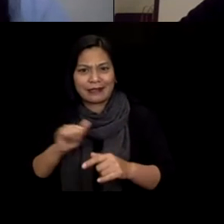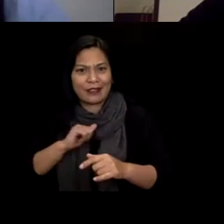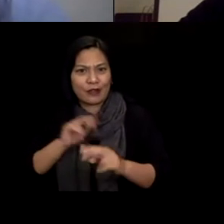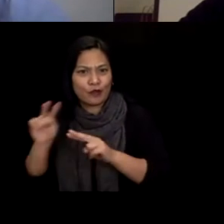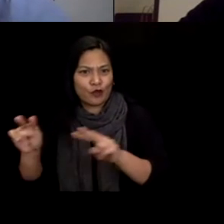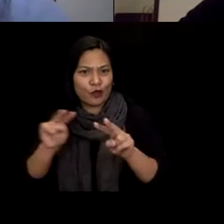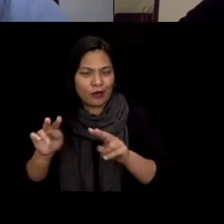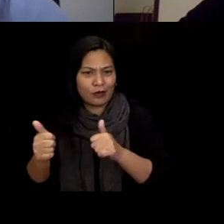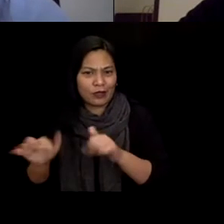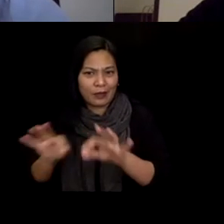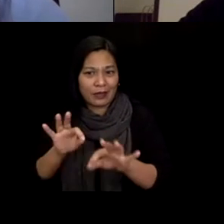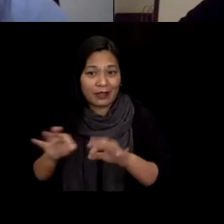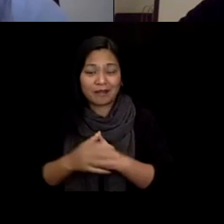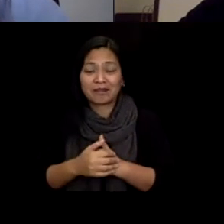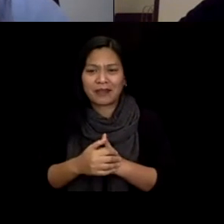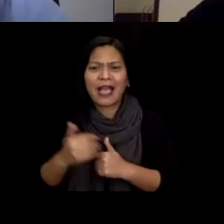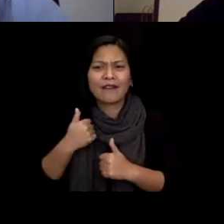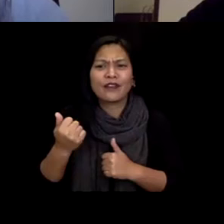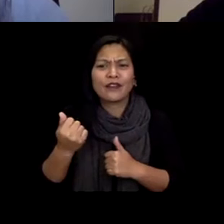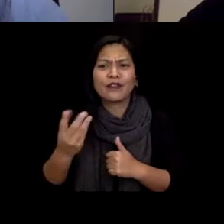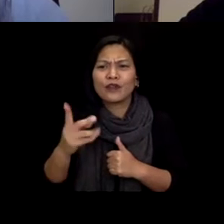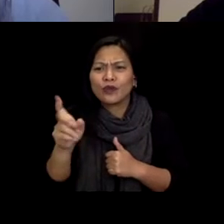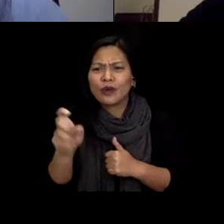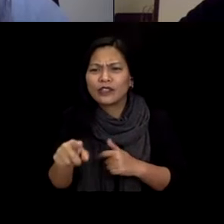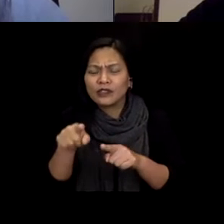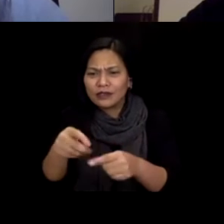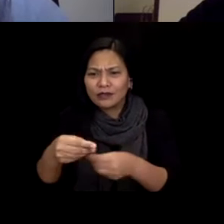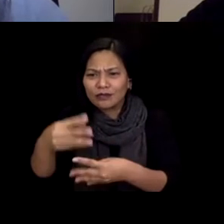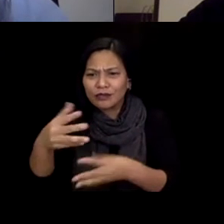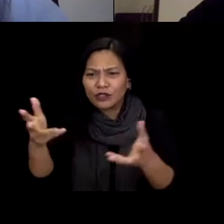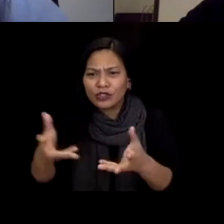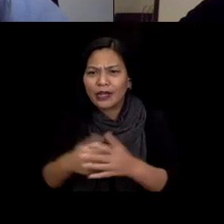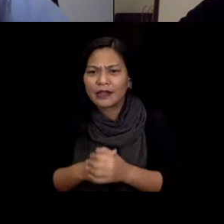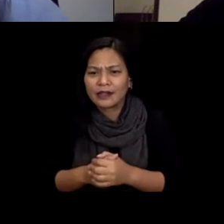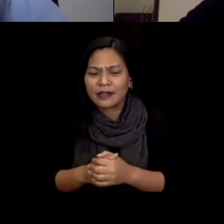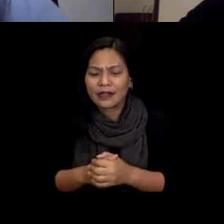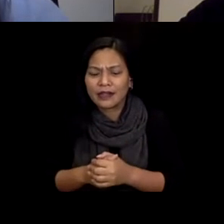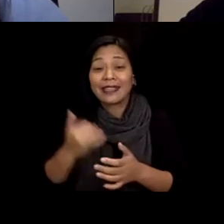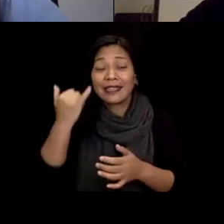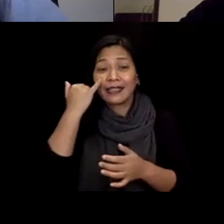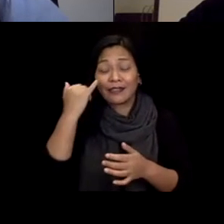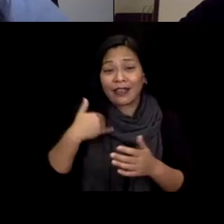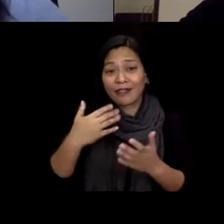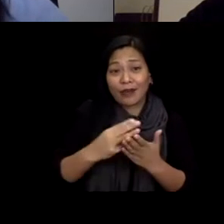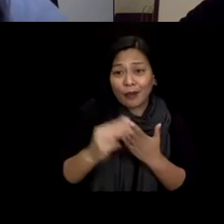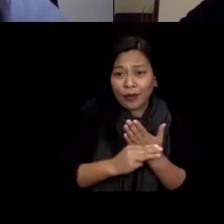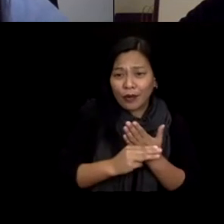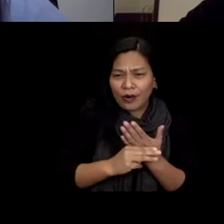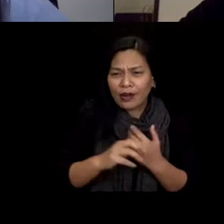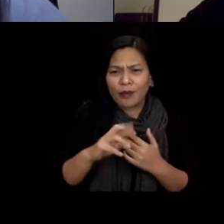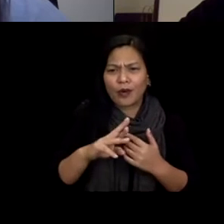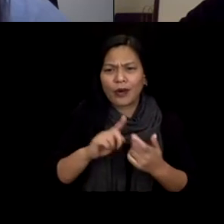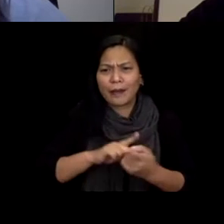this, we've got a question about highlighting an event or mentorship program that our panelists have been a part